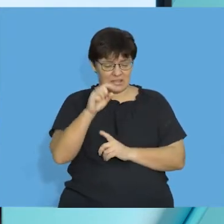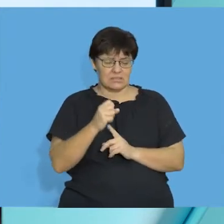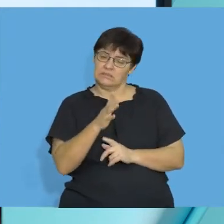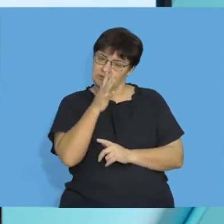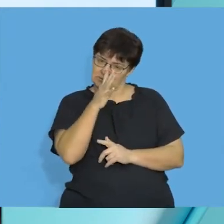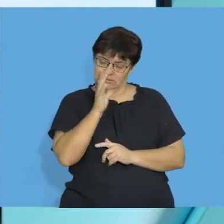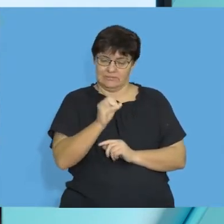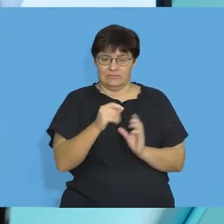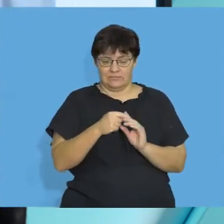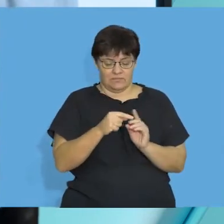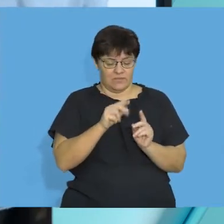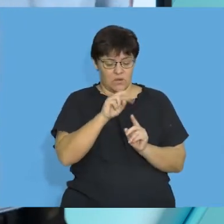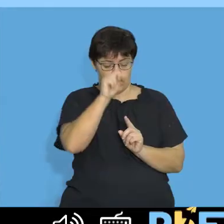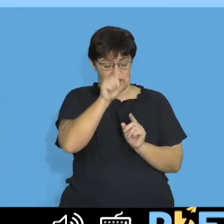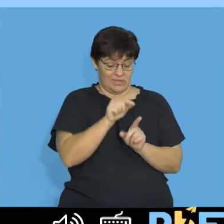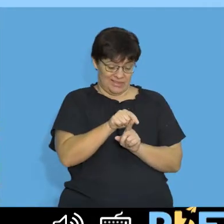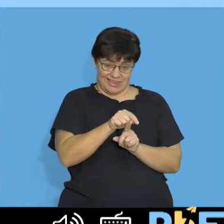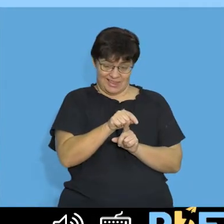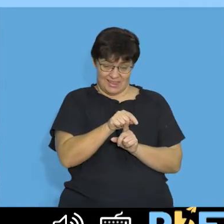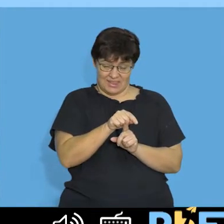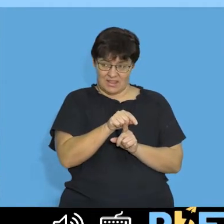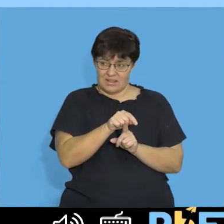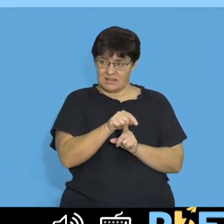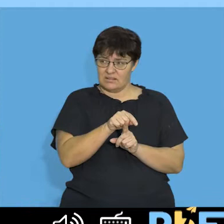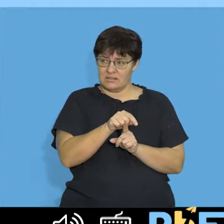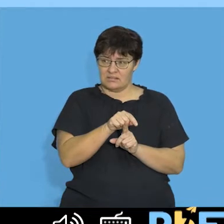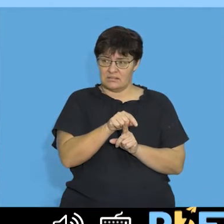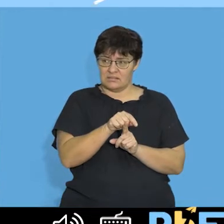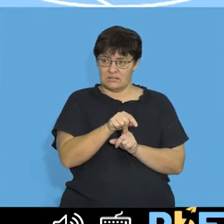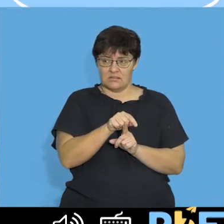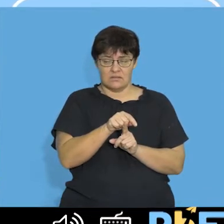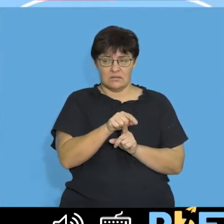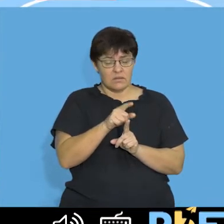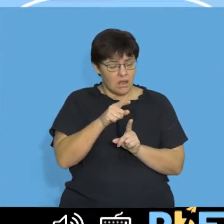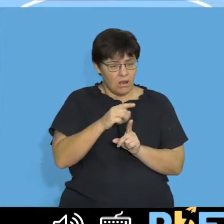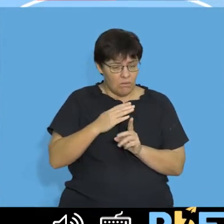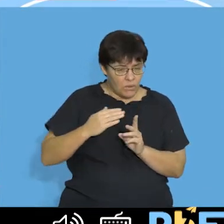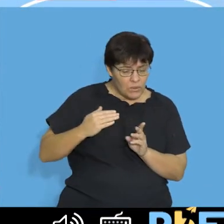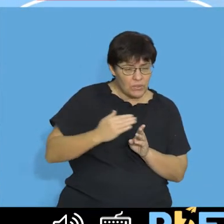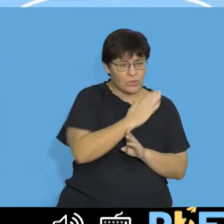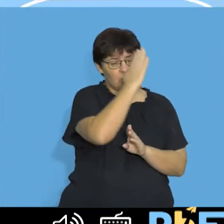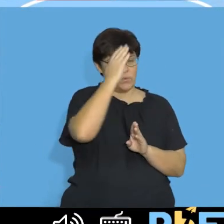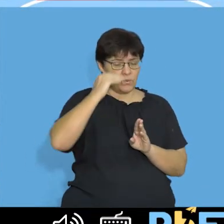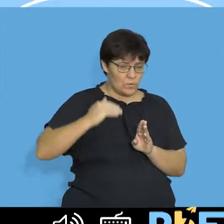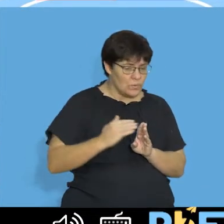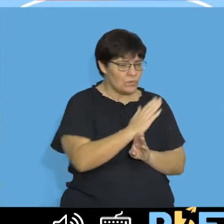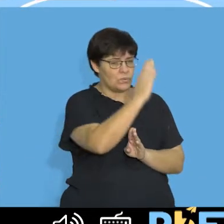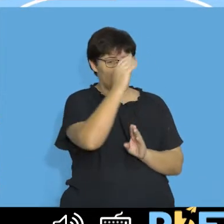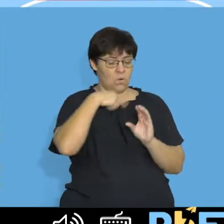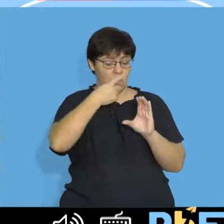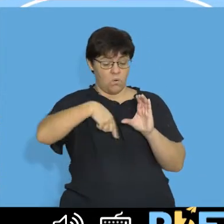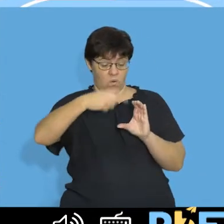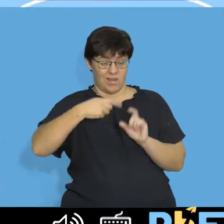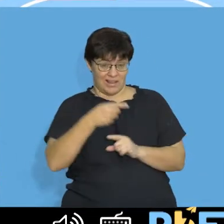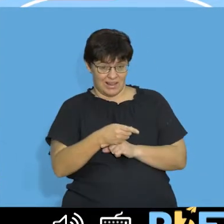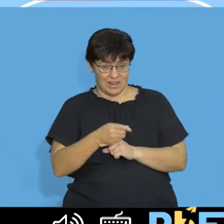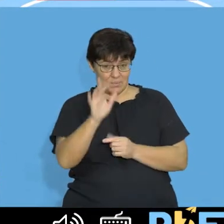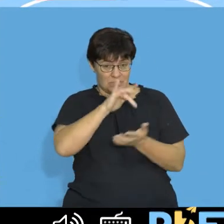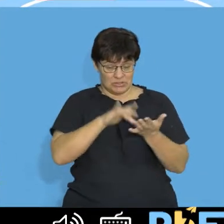Now, if you compare the amount of flux that is going through the coil in that